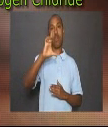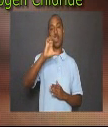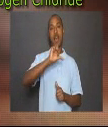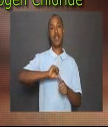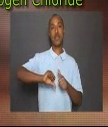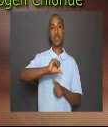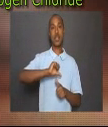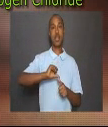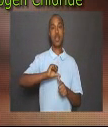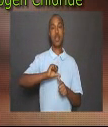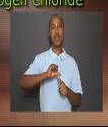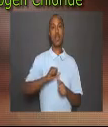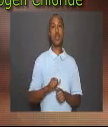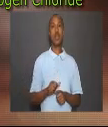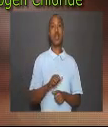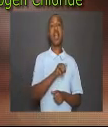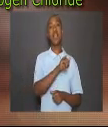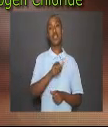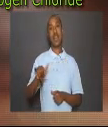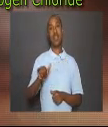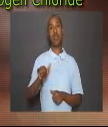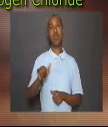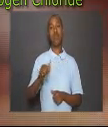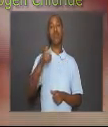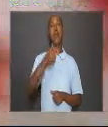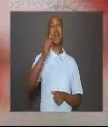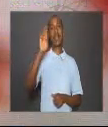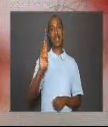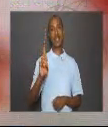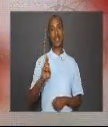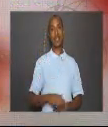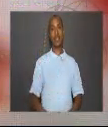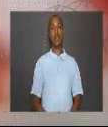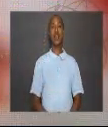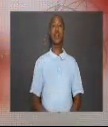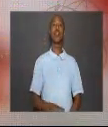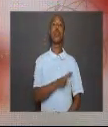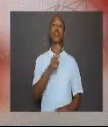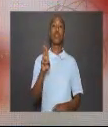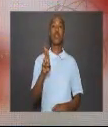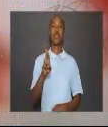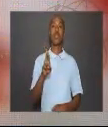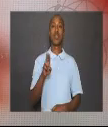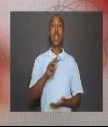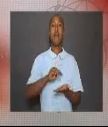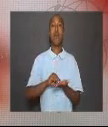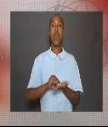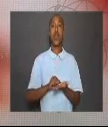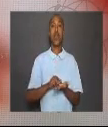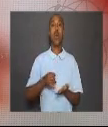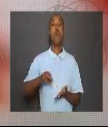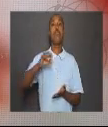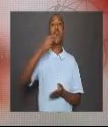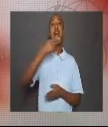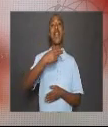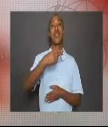atom will be like that of argon. Thus, a molecule of